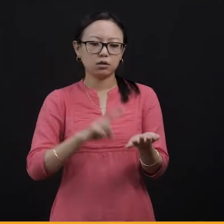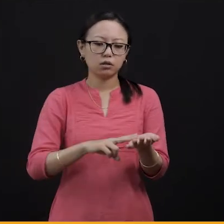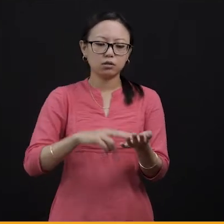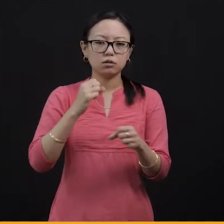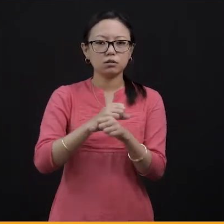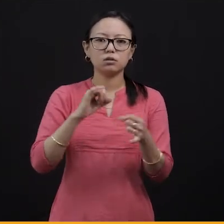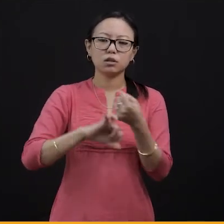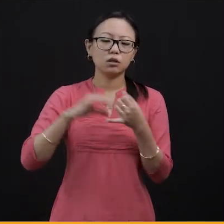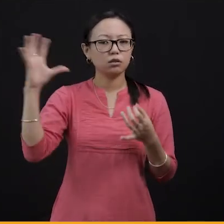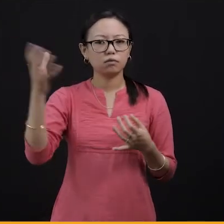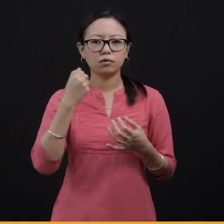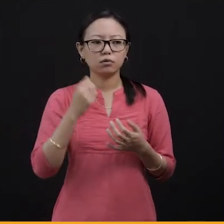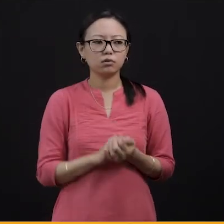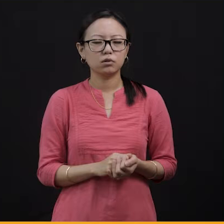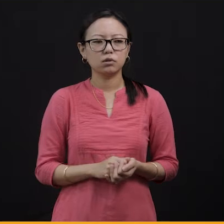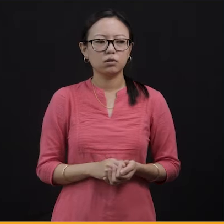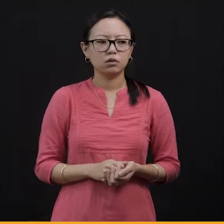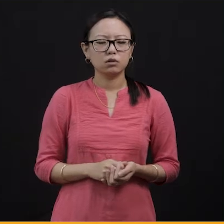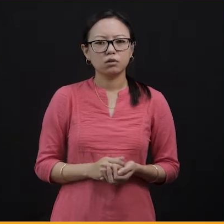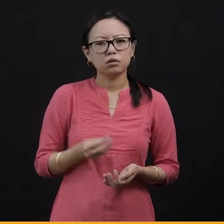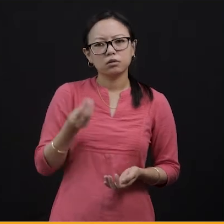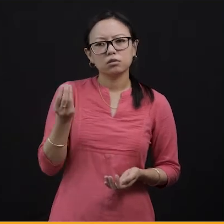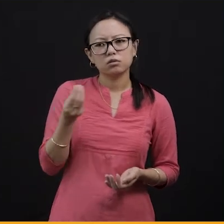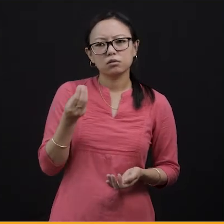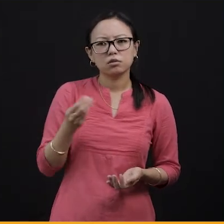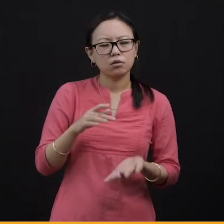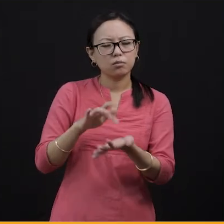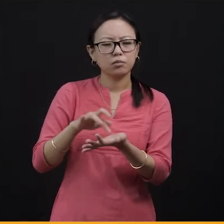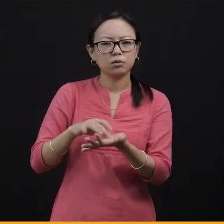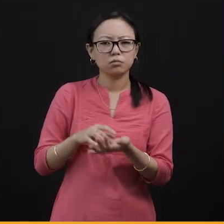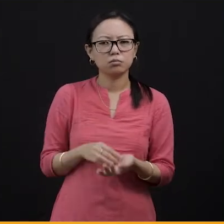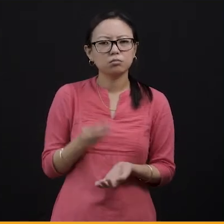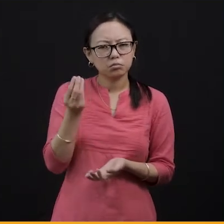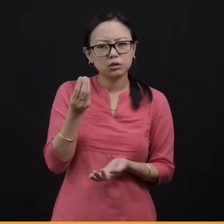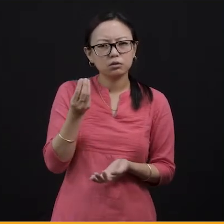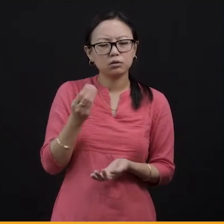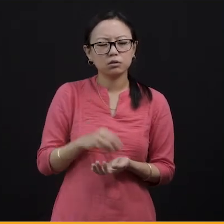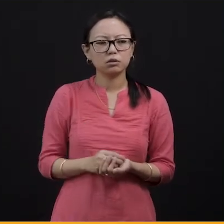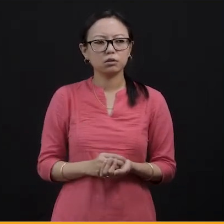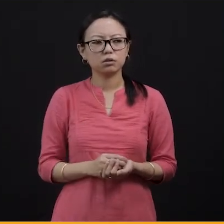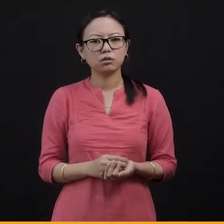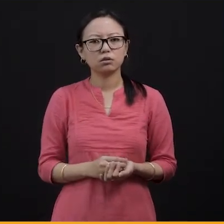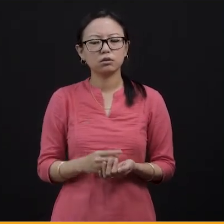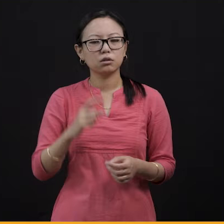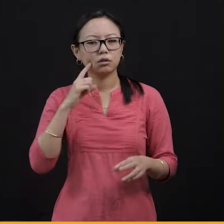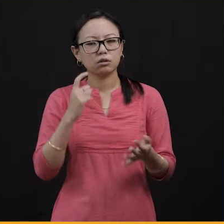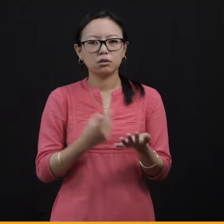F-I-L-L-I-N-G. Now, in some places, we'll find there is a little bit of iron attached with this